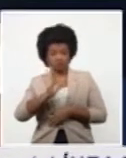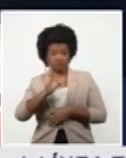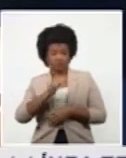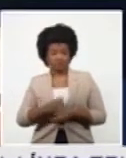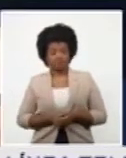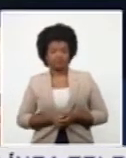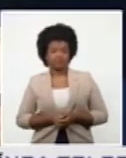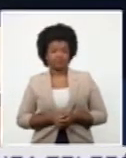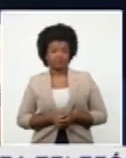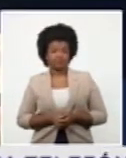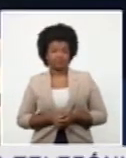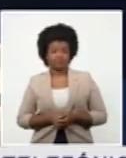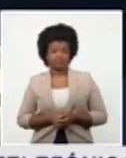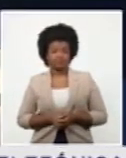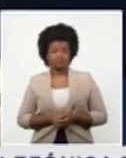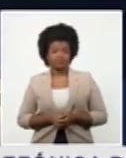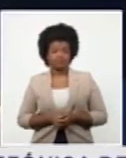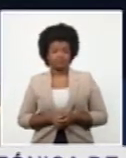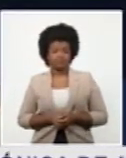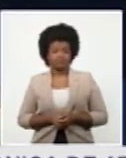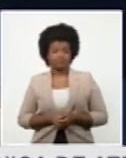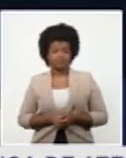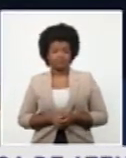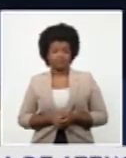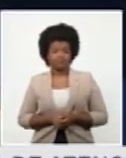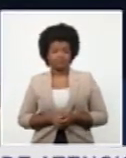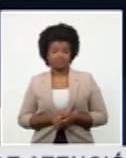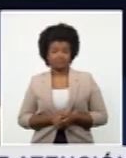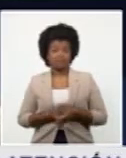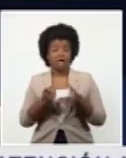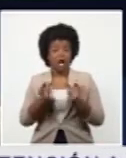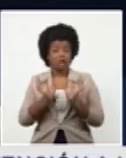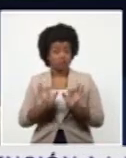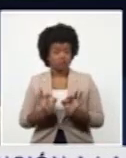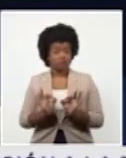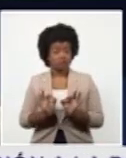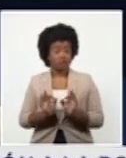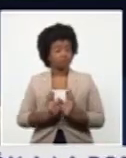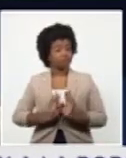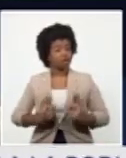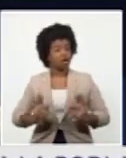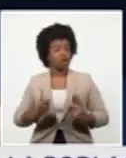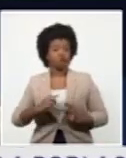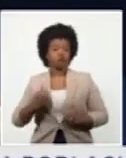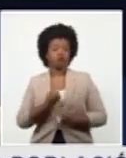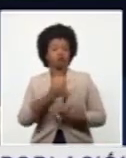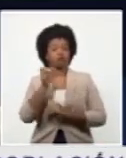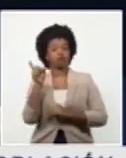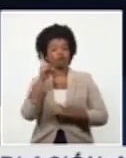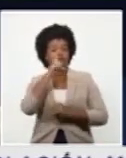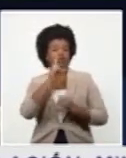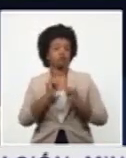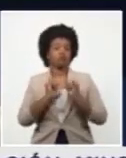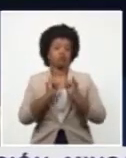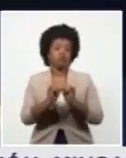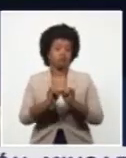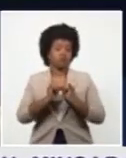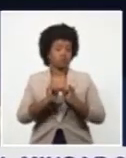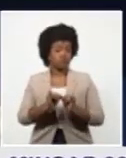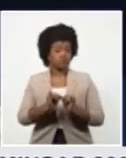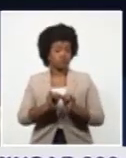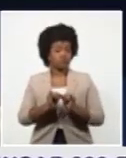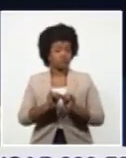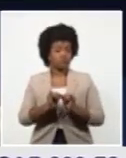168,264 deaths, and that gives a lethality of 5.57%.